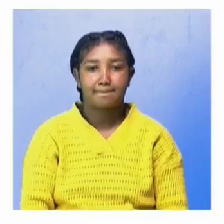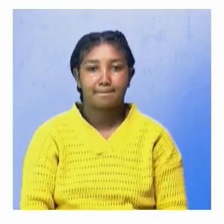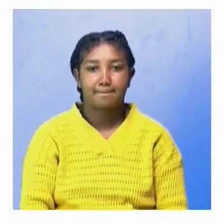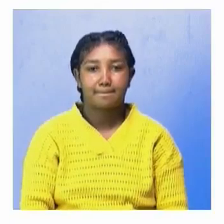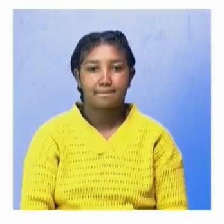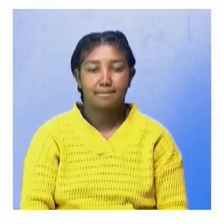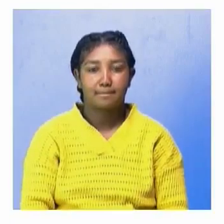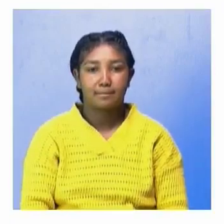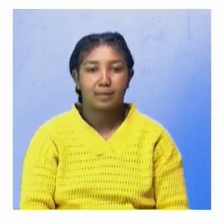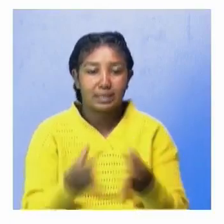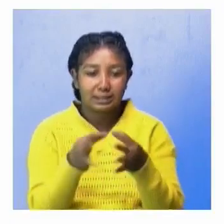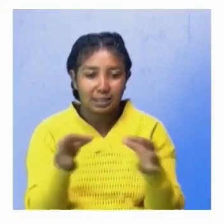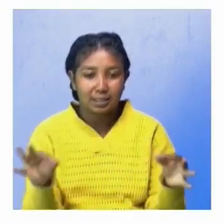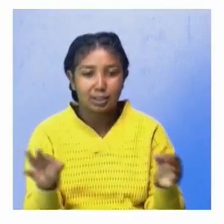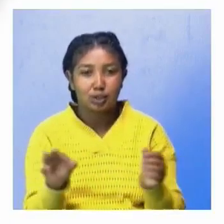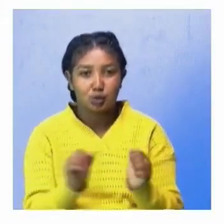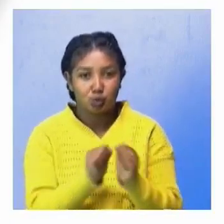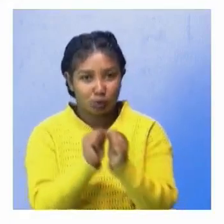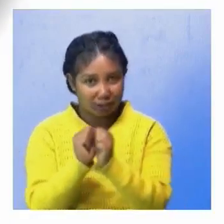with